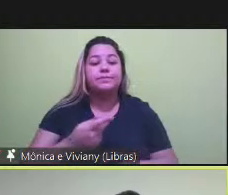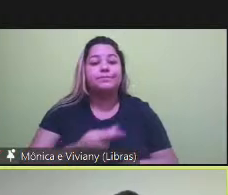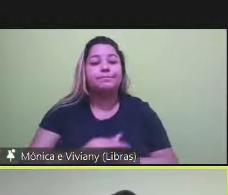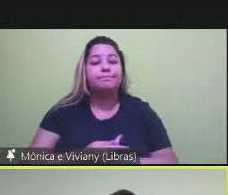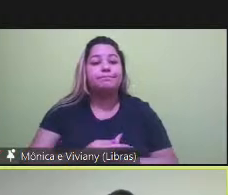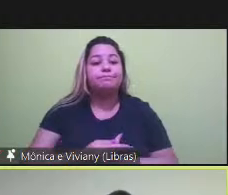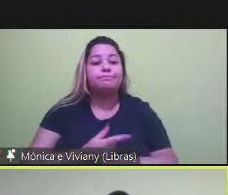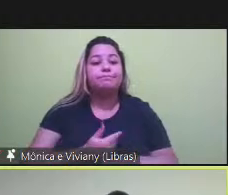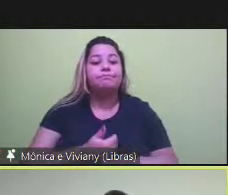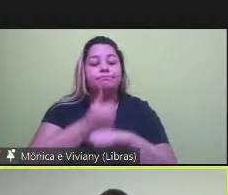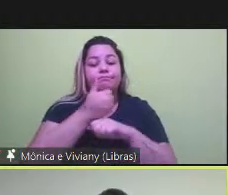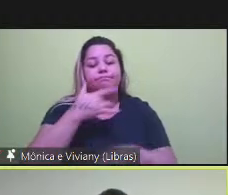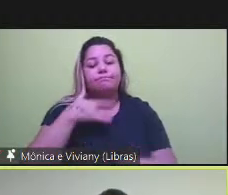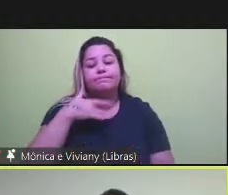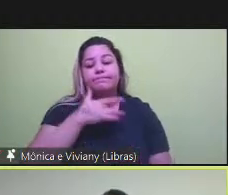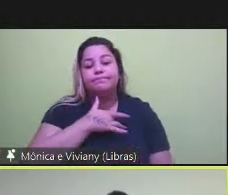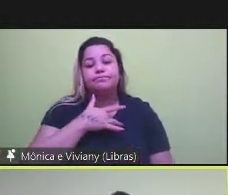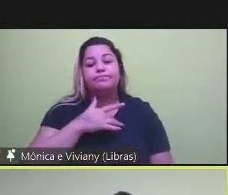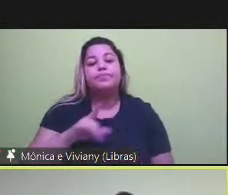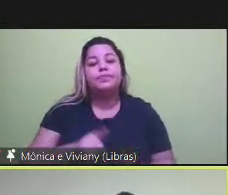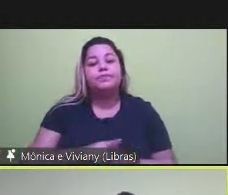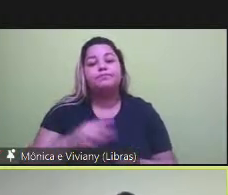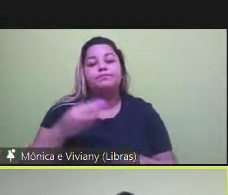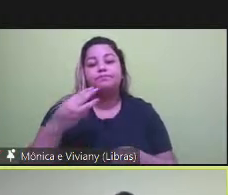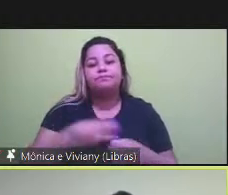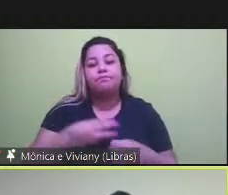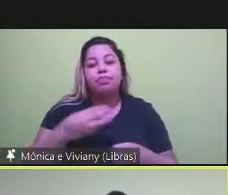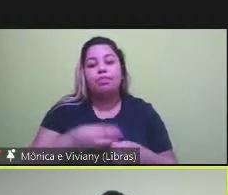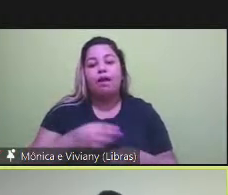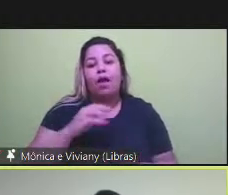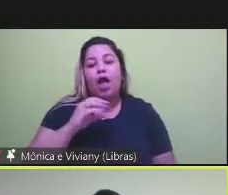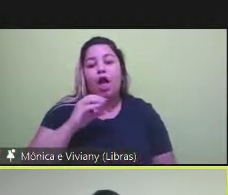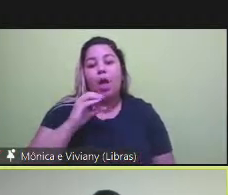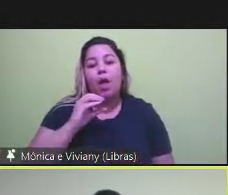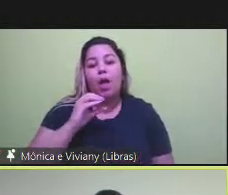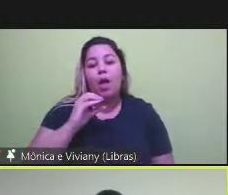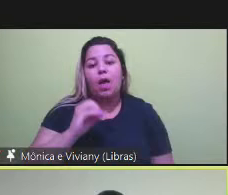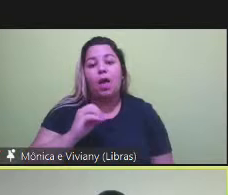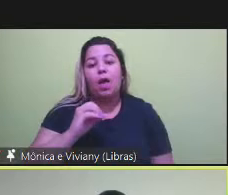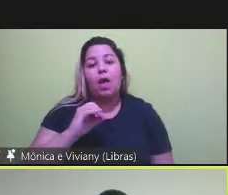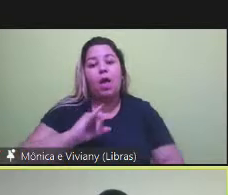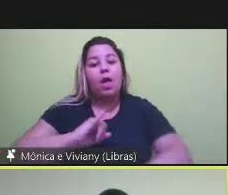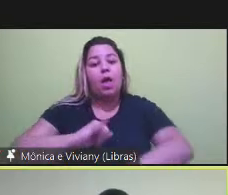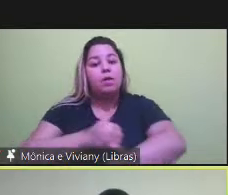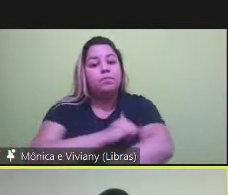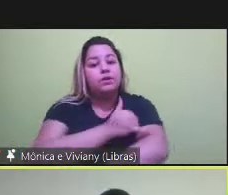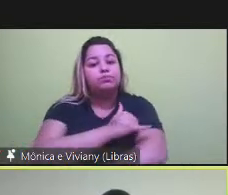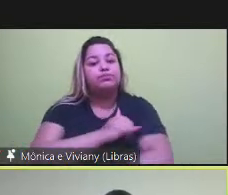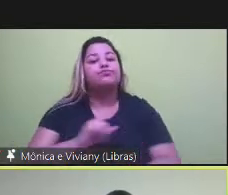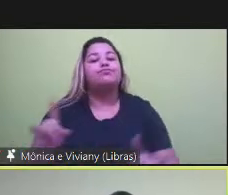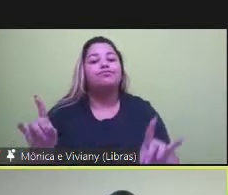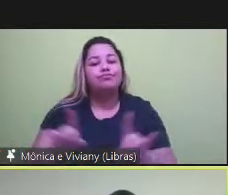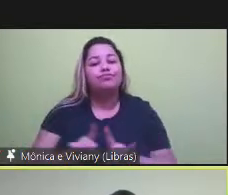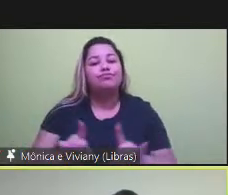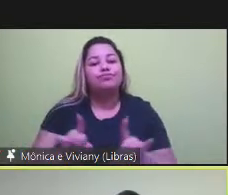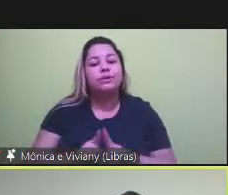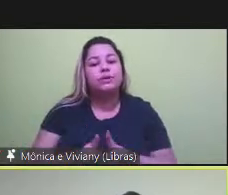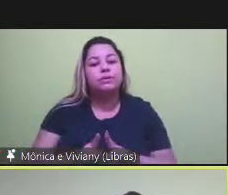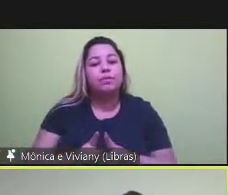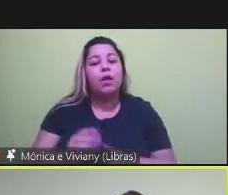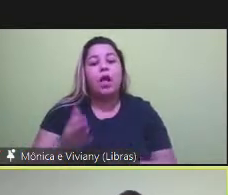health. We are also building the municipal plan of obesity in the implementation of